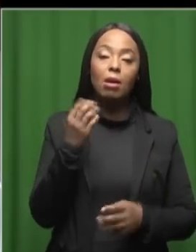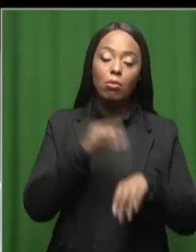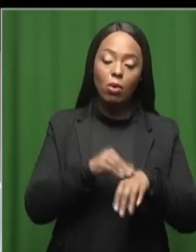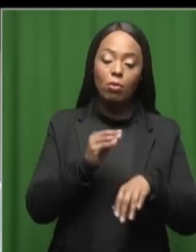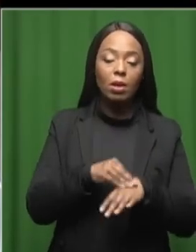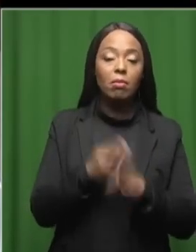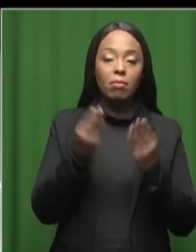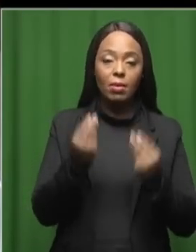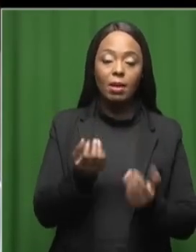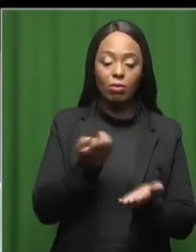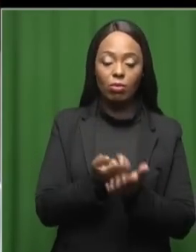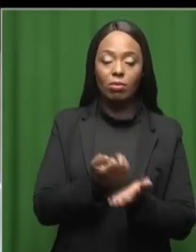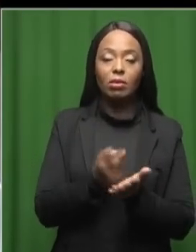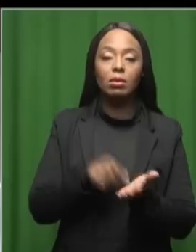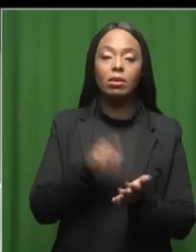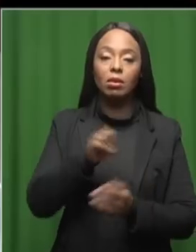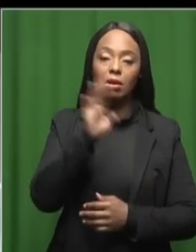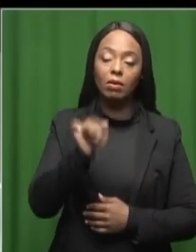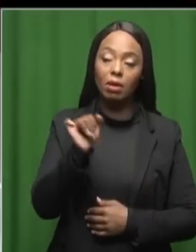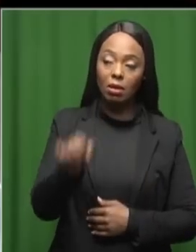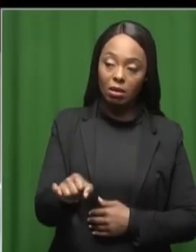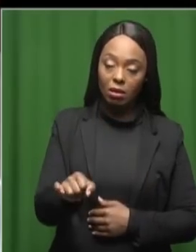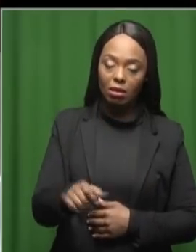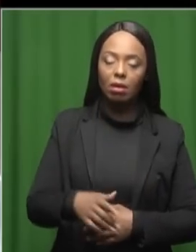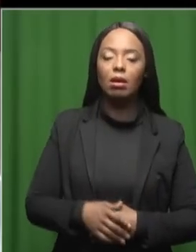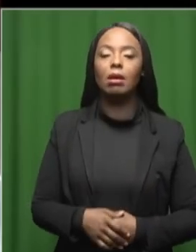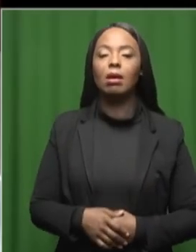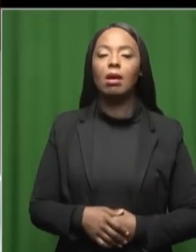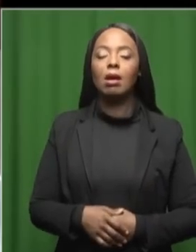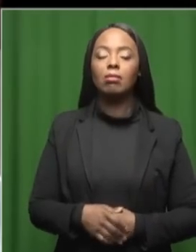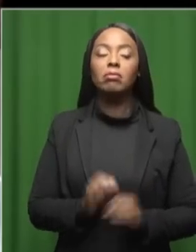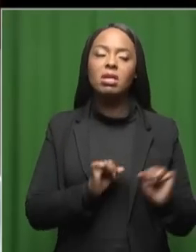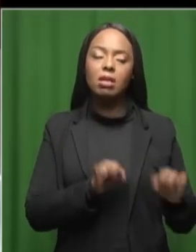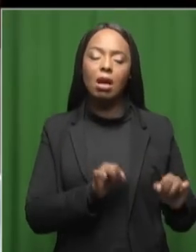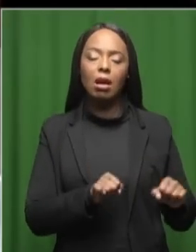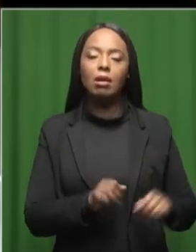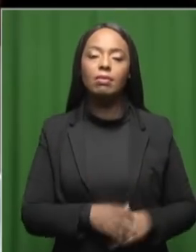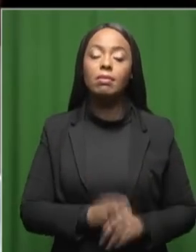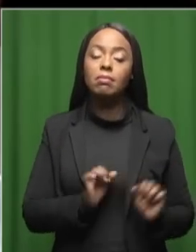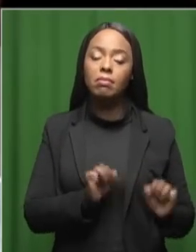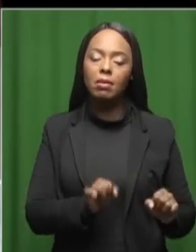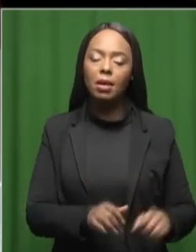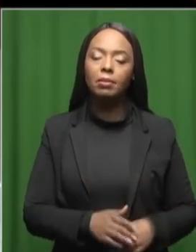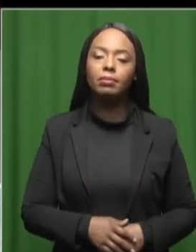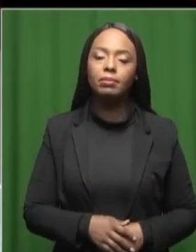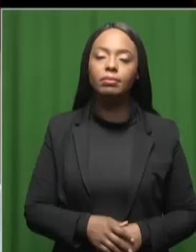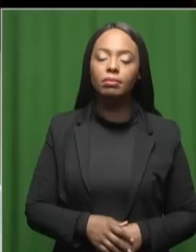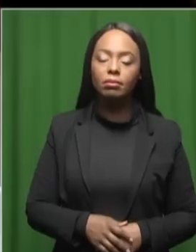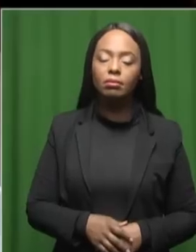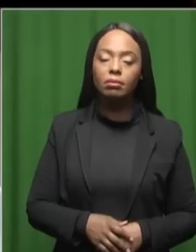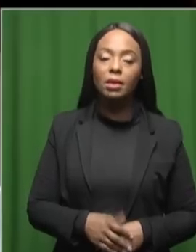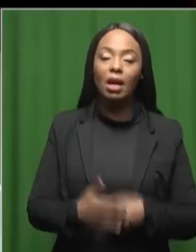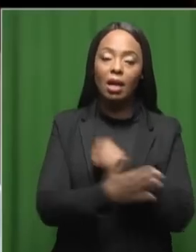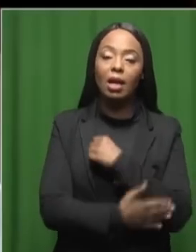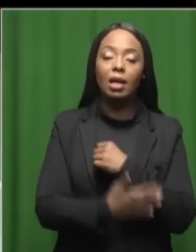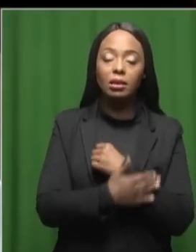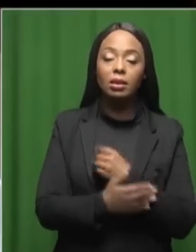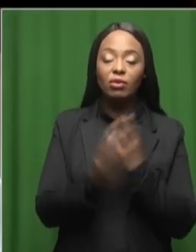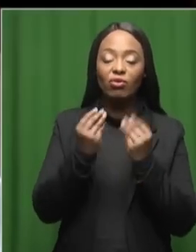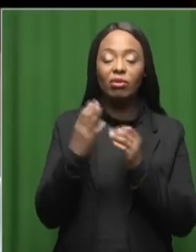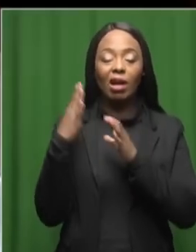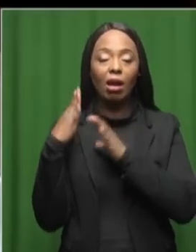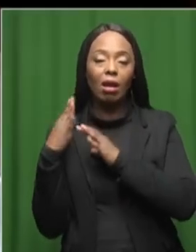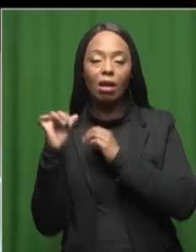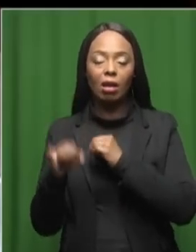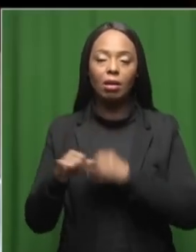crisis. Would you agree with me? Infrastructure. Yes, the country and the world is facing economic crisis. Indeed. When we look